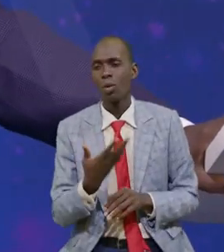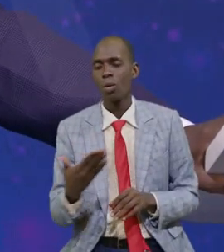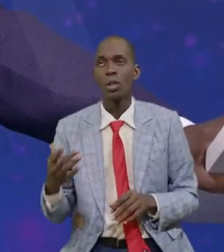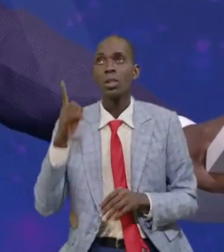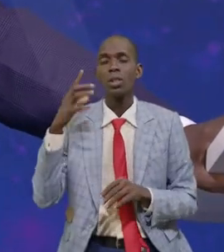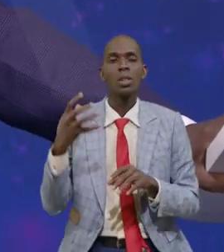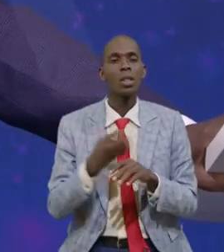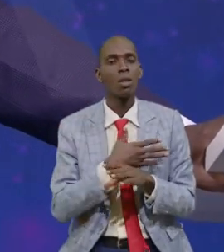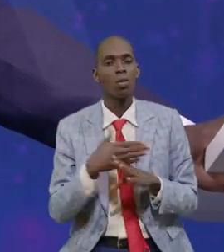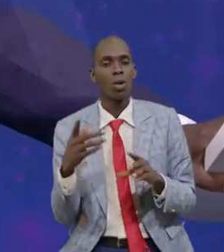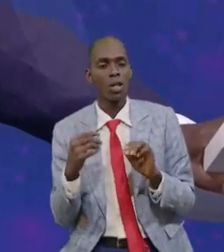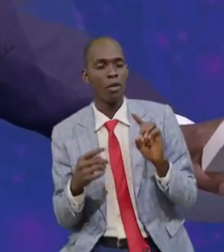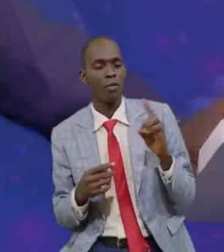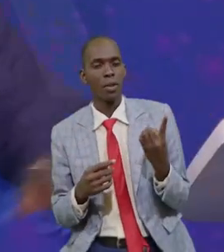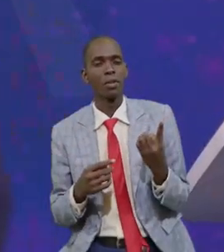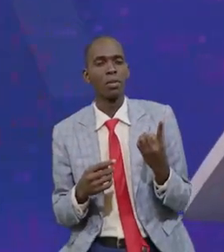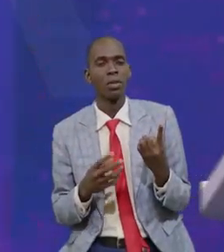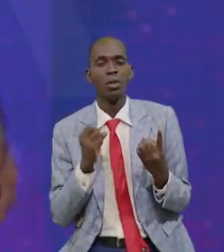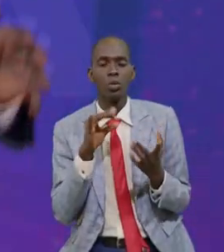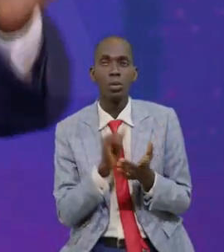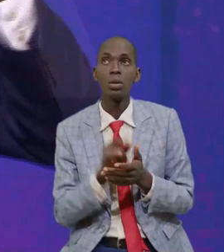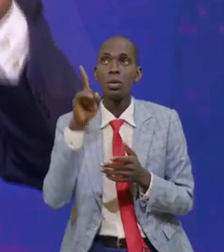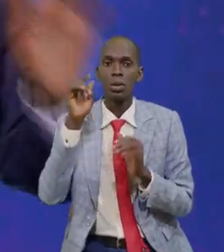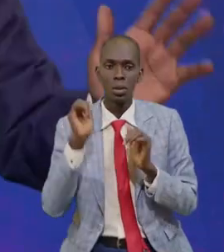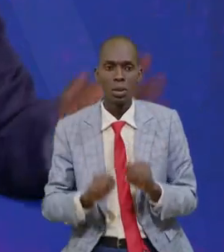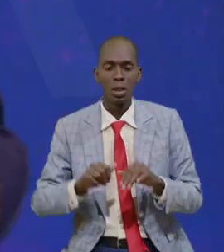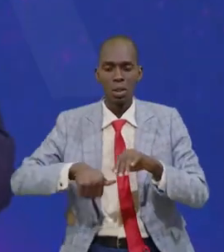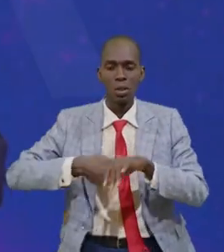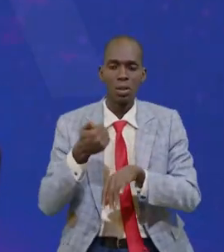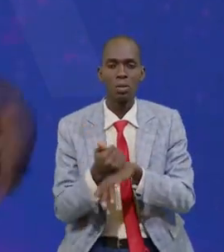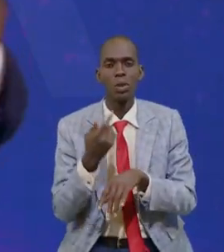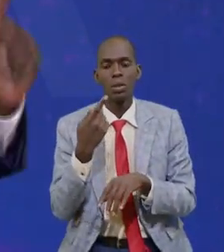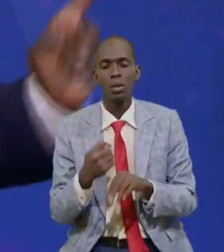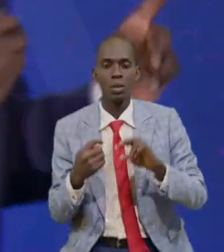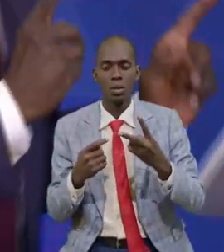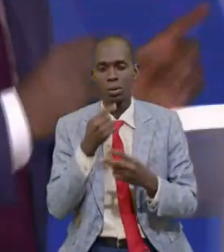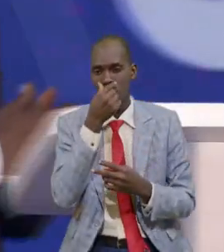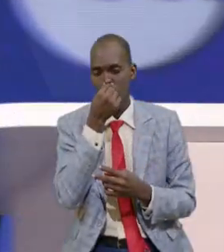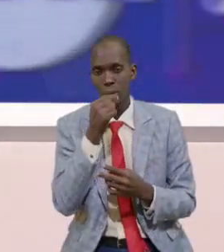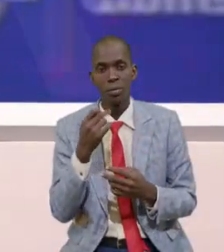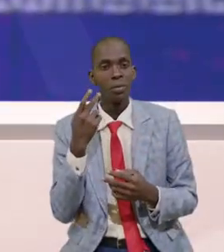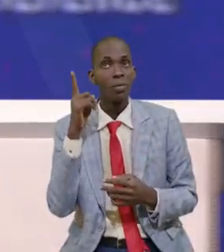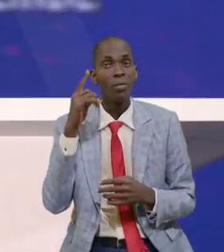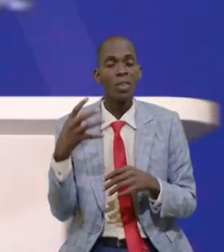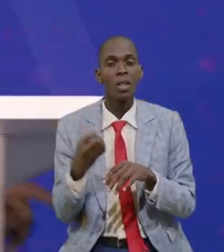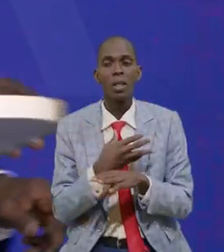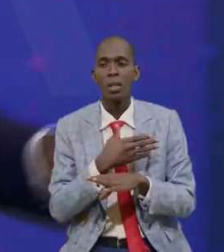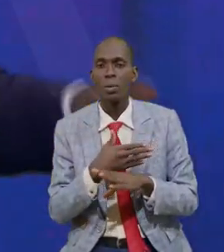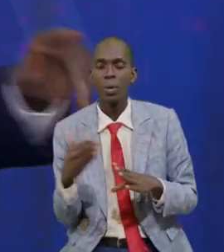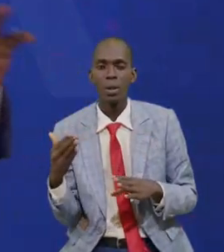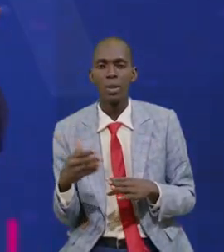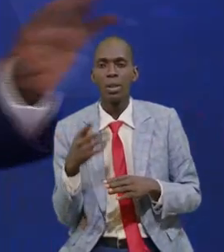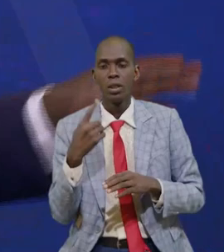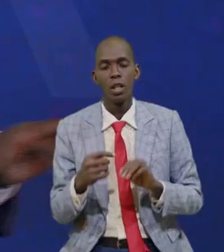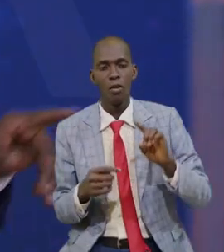away the first so that he can establish the second. He taketh away the